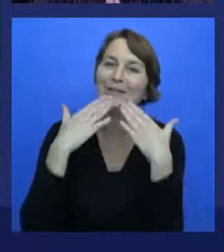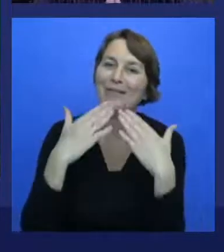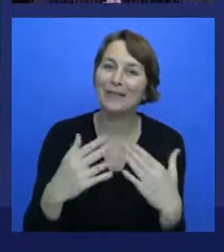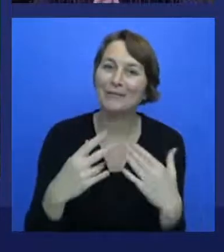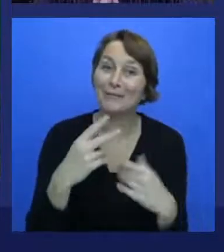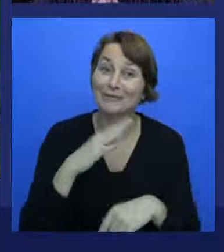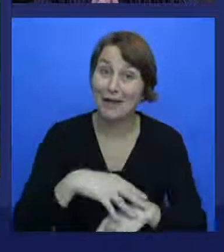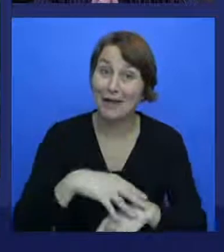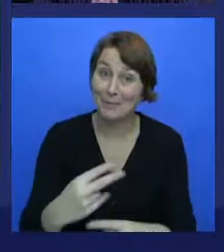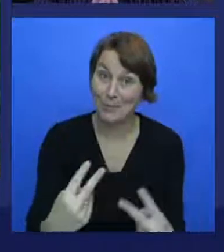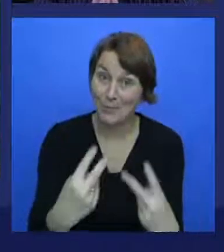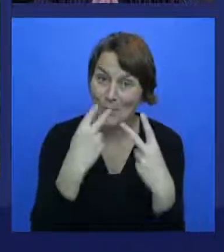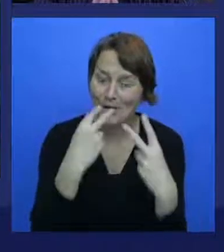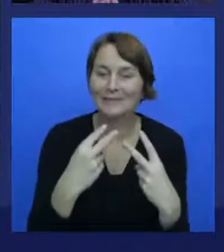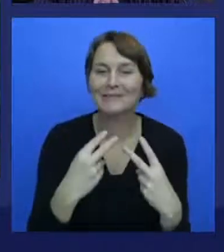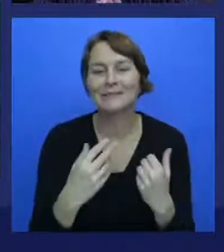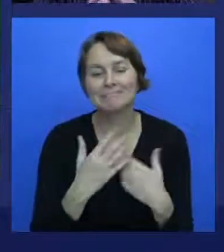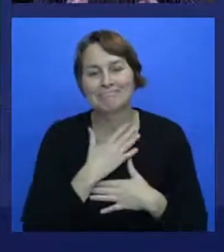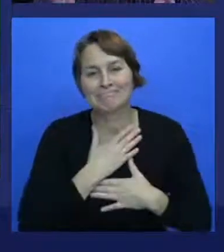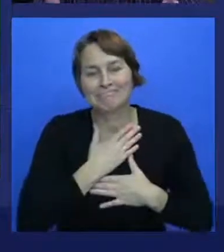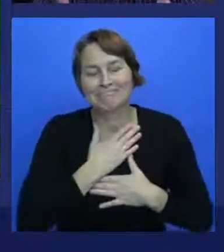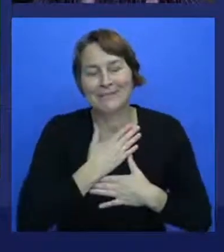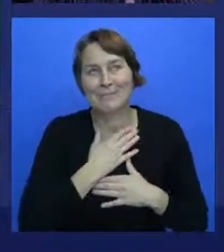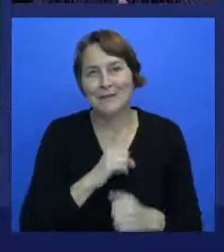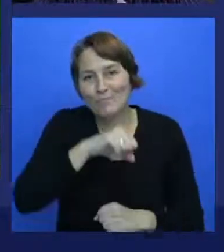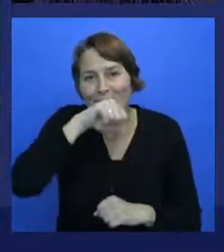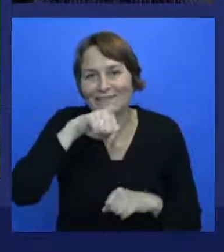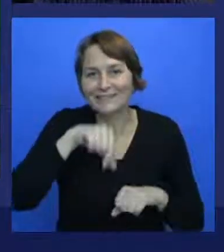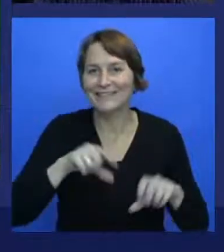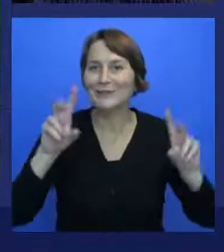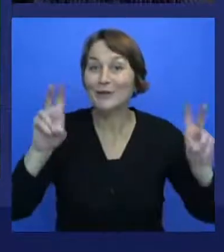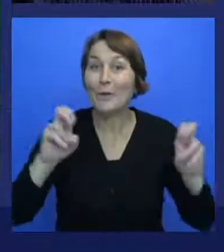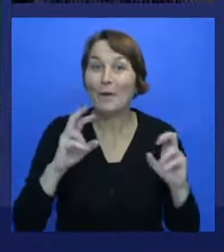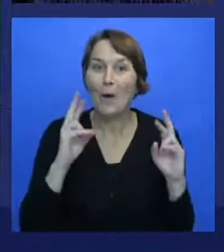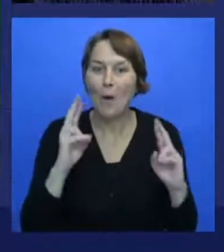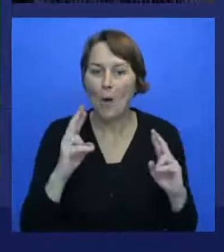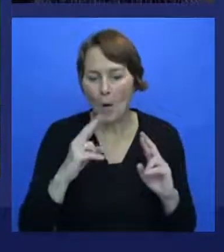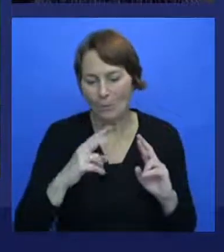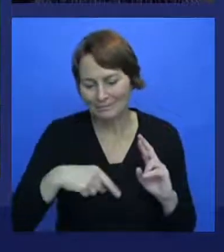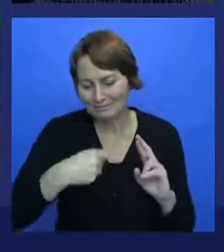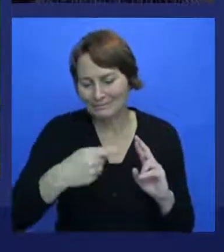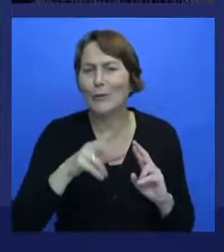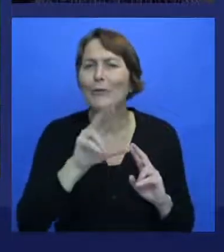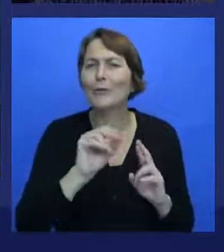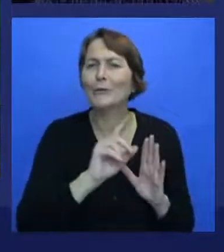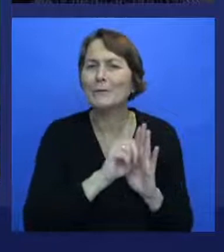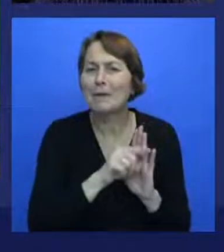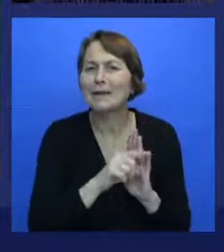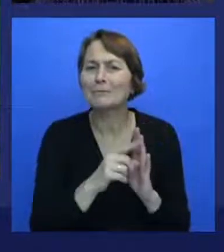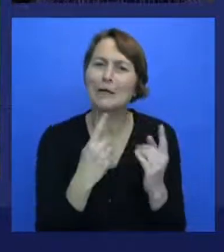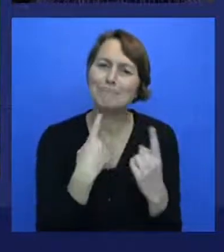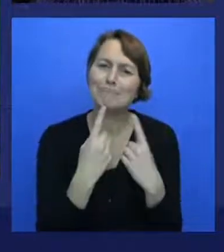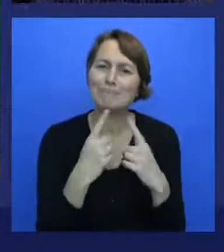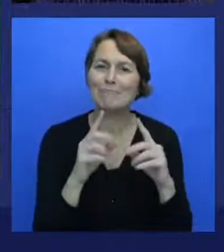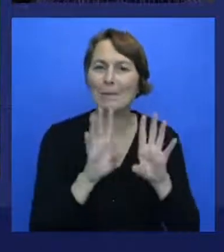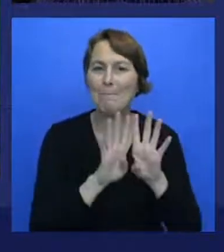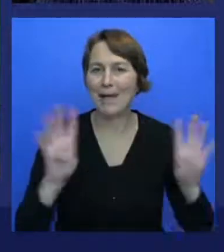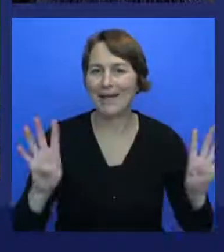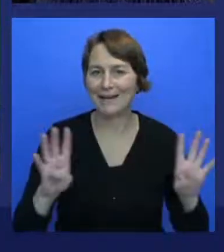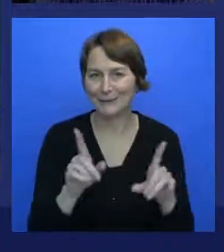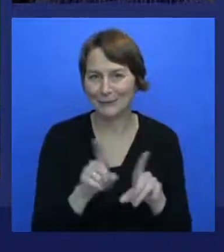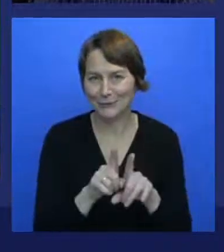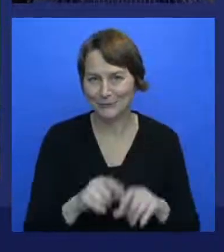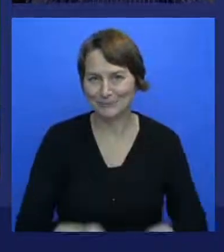enjoyed talking about it. It's one of my favorite subjects, and I'm hoping to stick around for the next half hour or so and be part of the panel coming up.